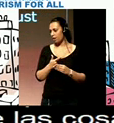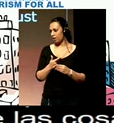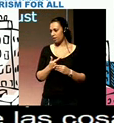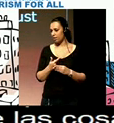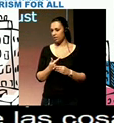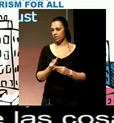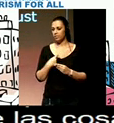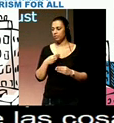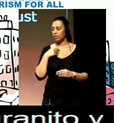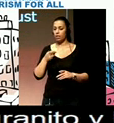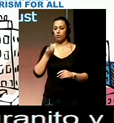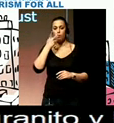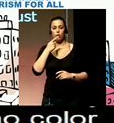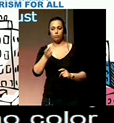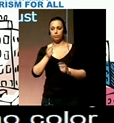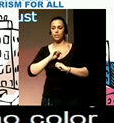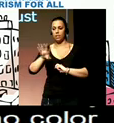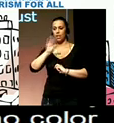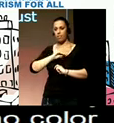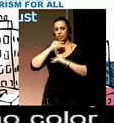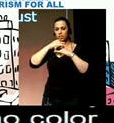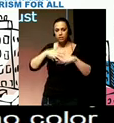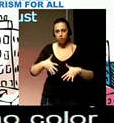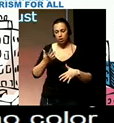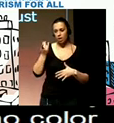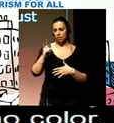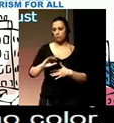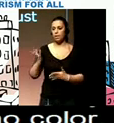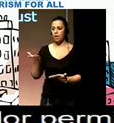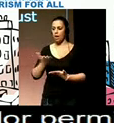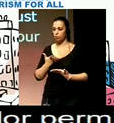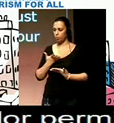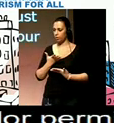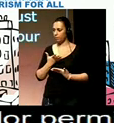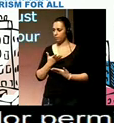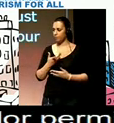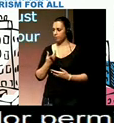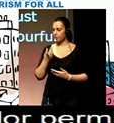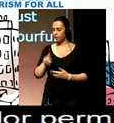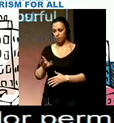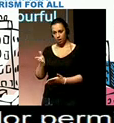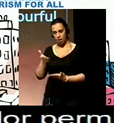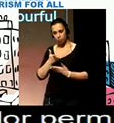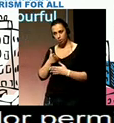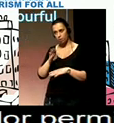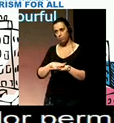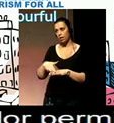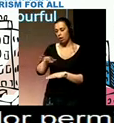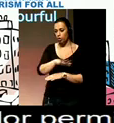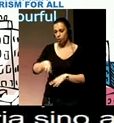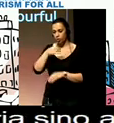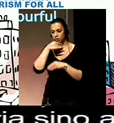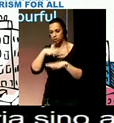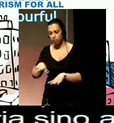colorful also. Colorful allow us to understand history and also help